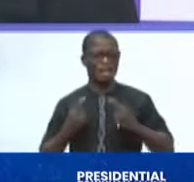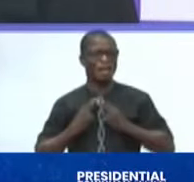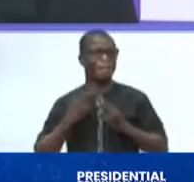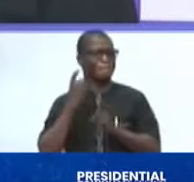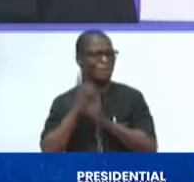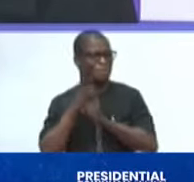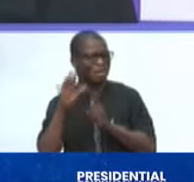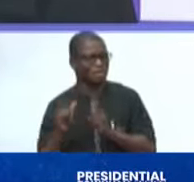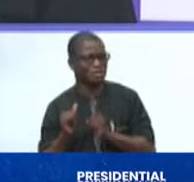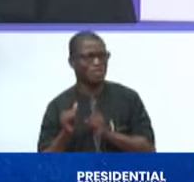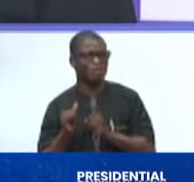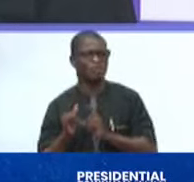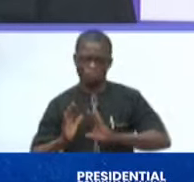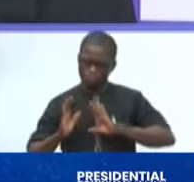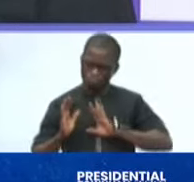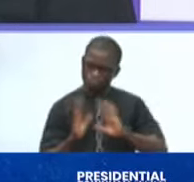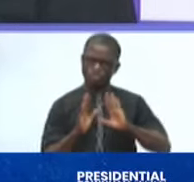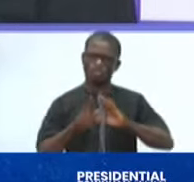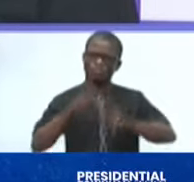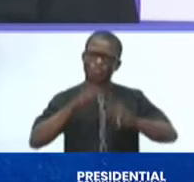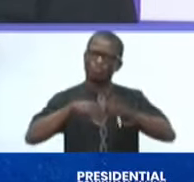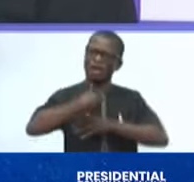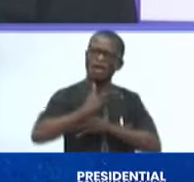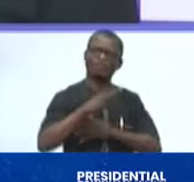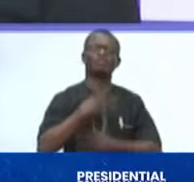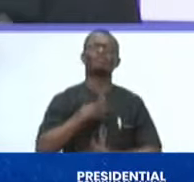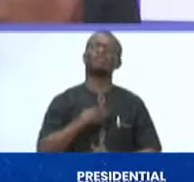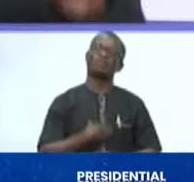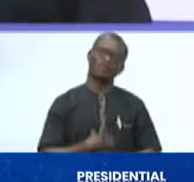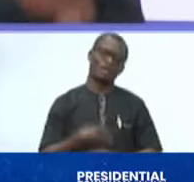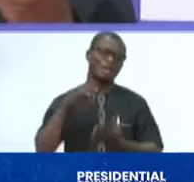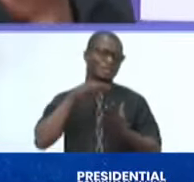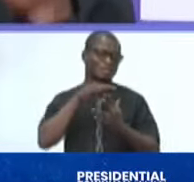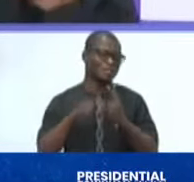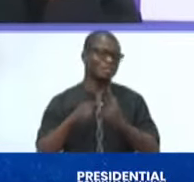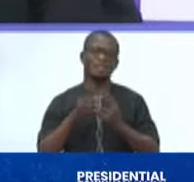of poverty. These are two critical areas that